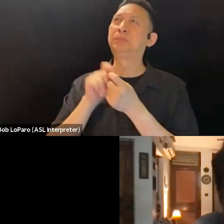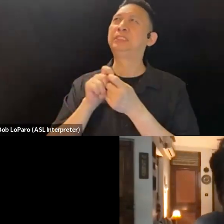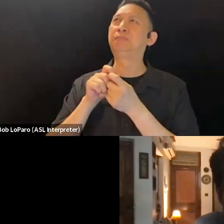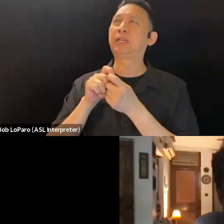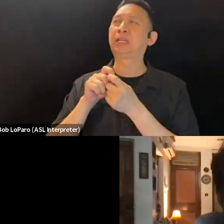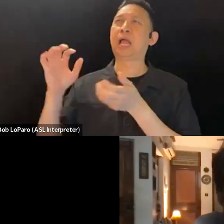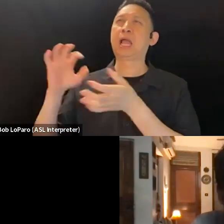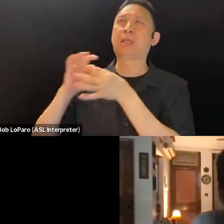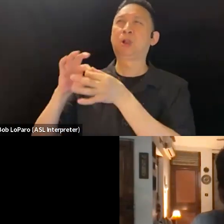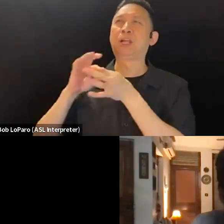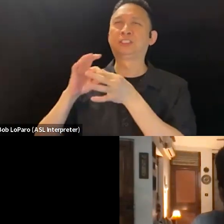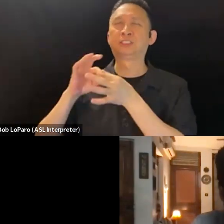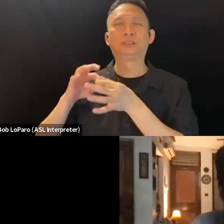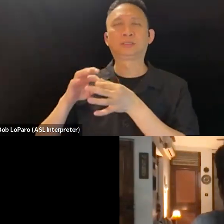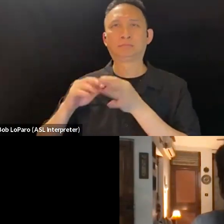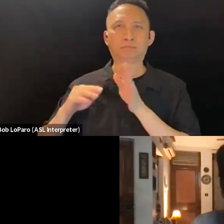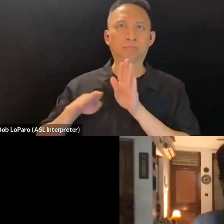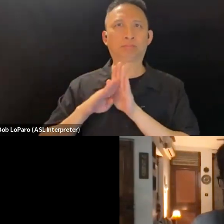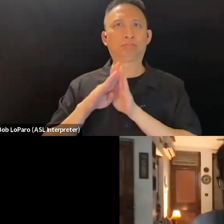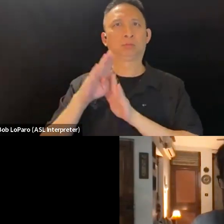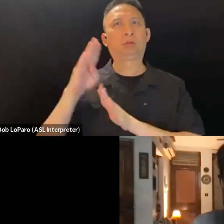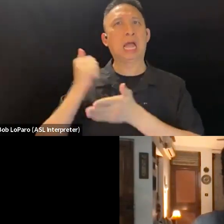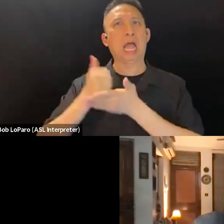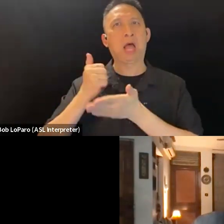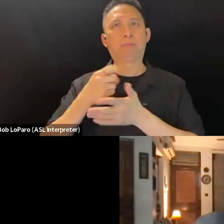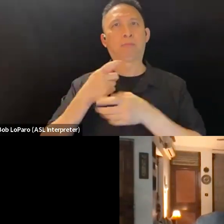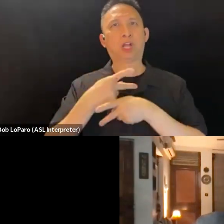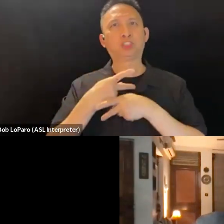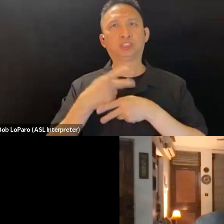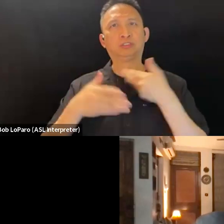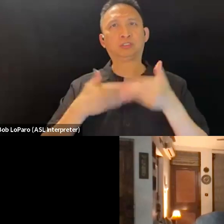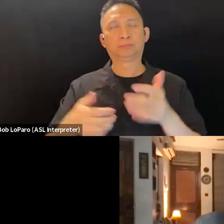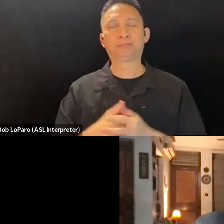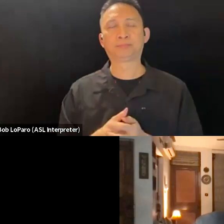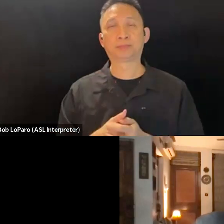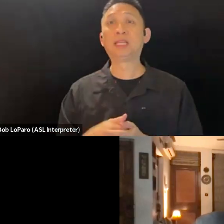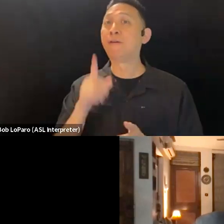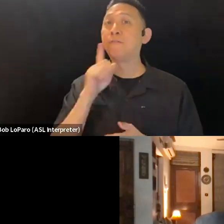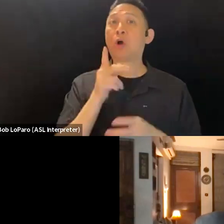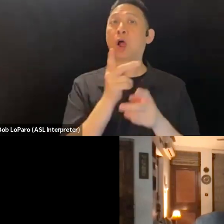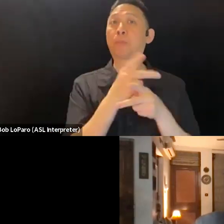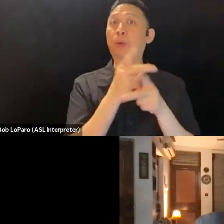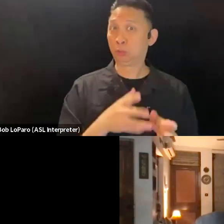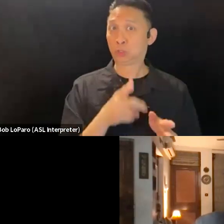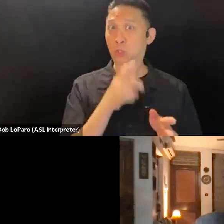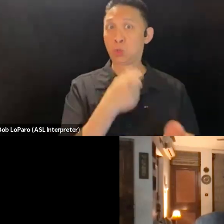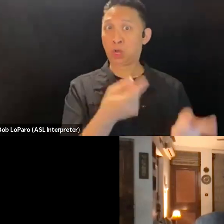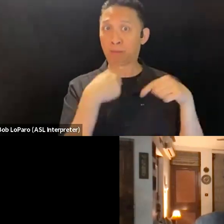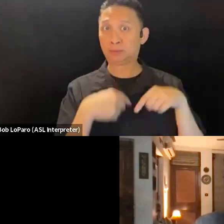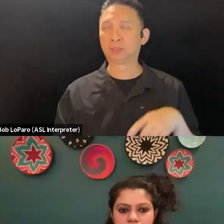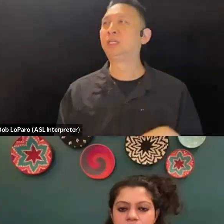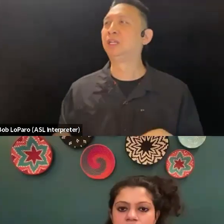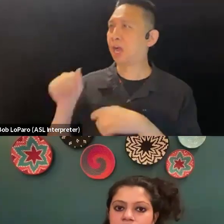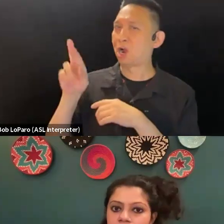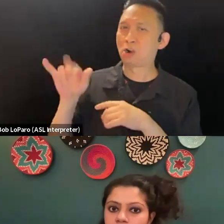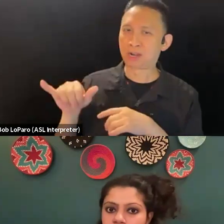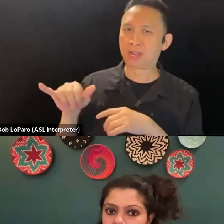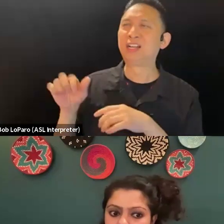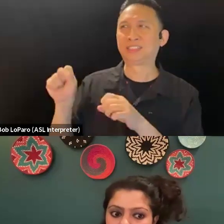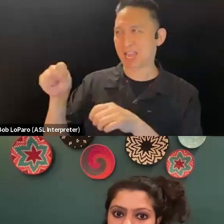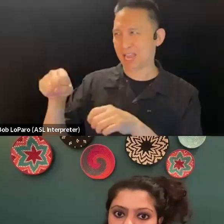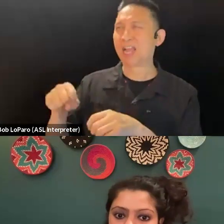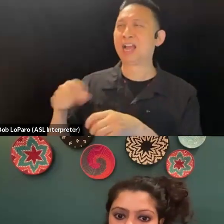I think I would Koval, is also, this the, yeah. yeah, I think I'd also speak, because I've been working with a lot of, especially because we've been